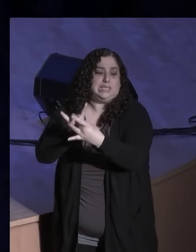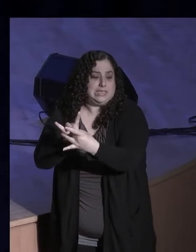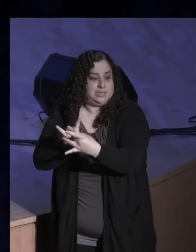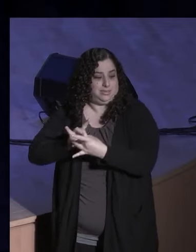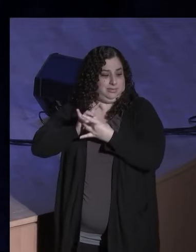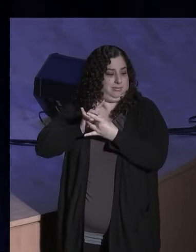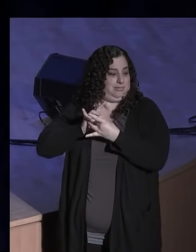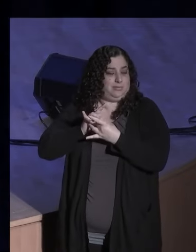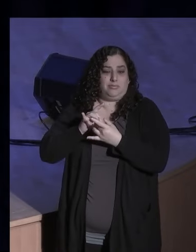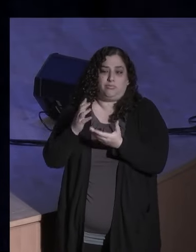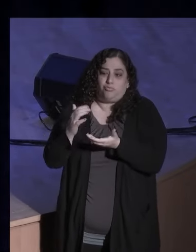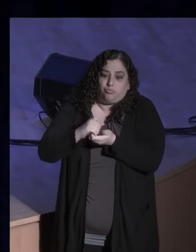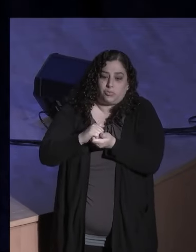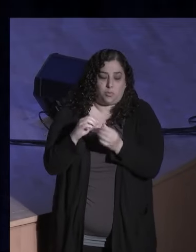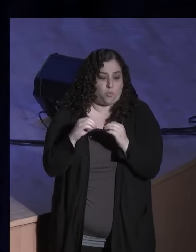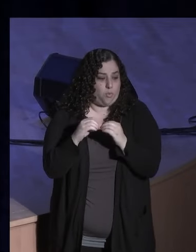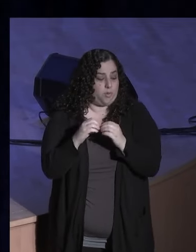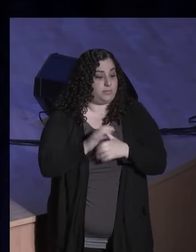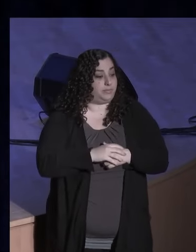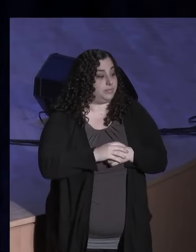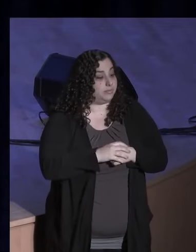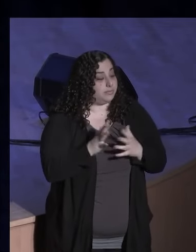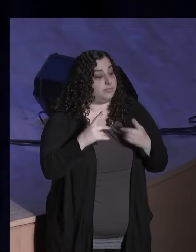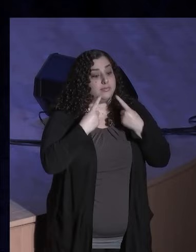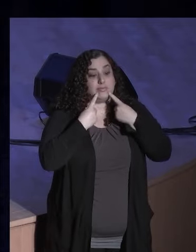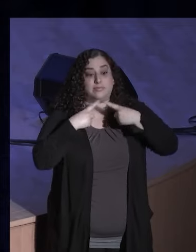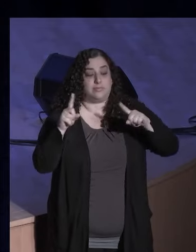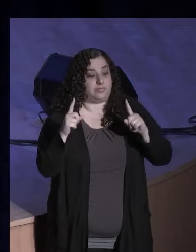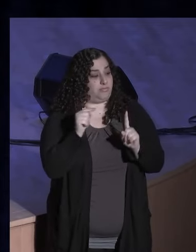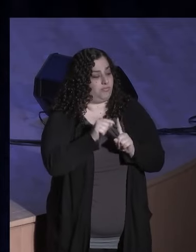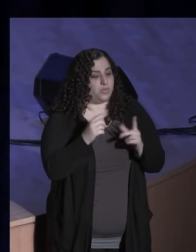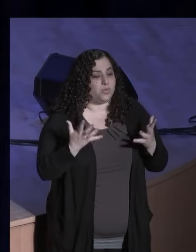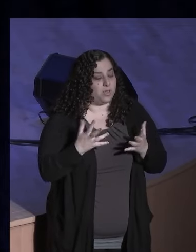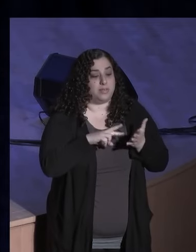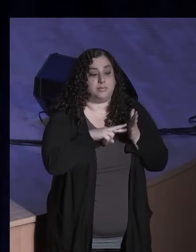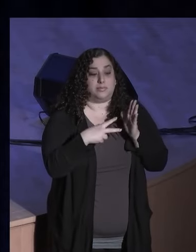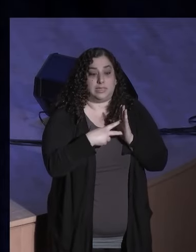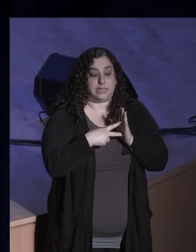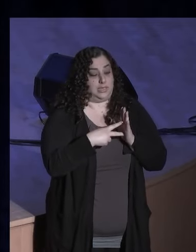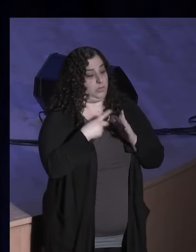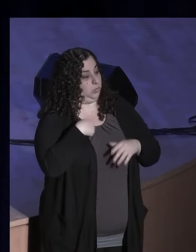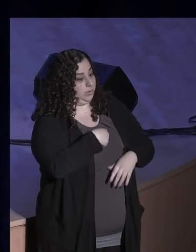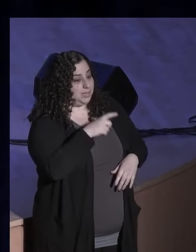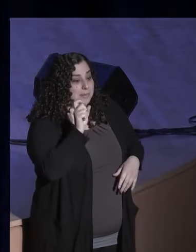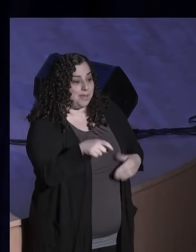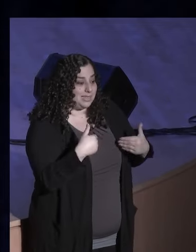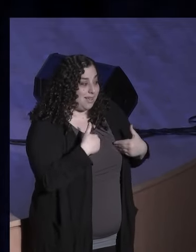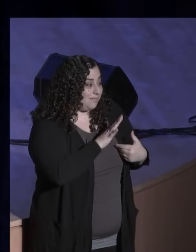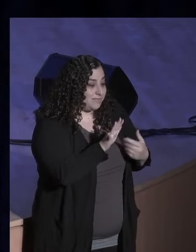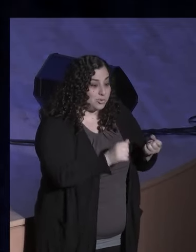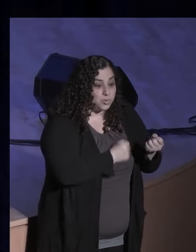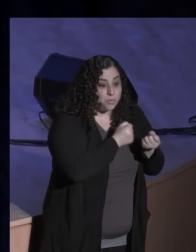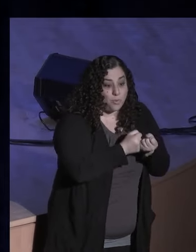Succeeding in this mission depends on both support and collaboration with partners. And so, in addition to